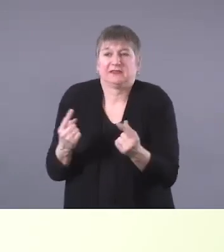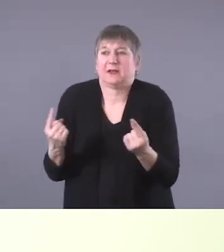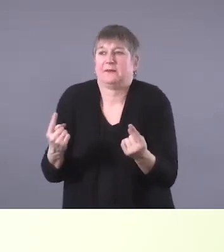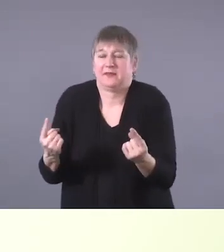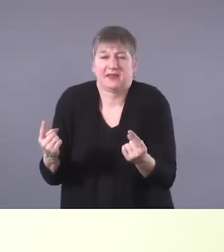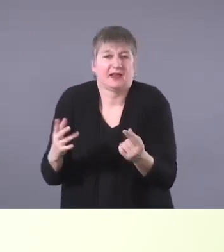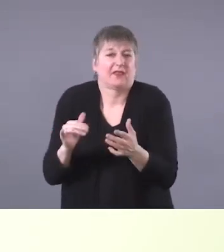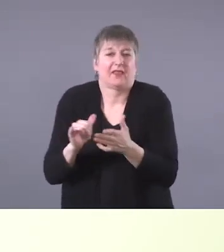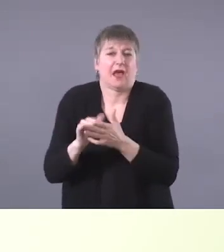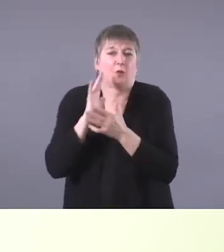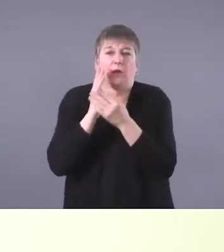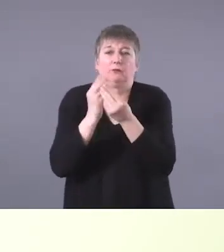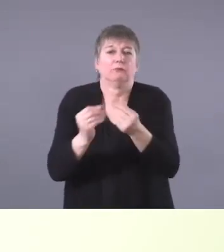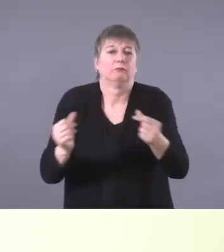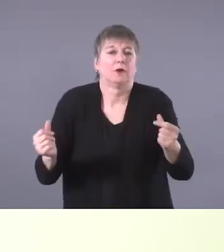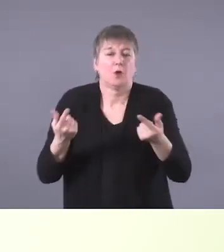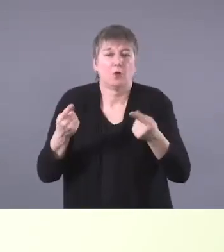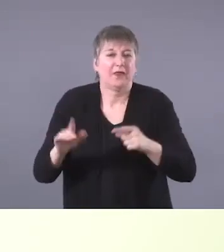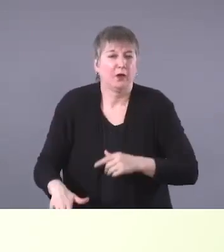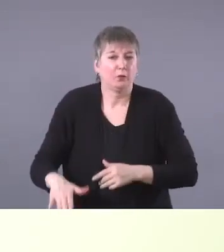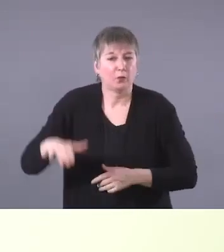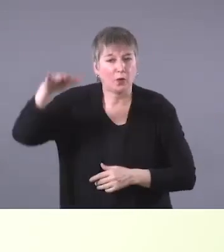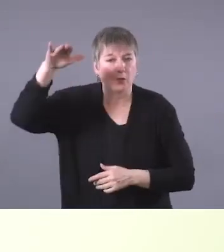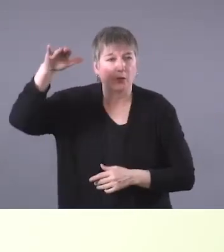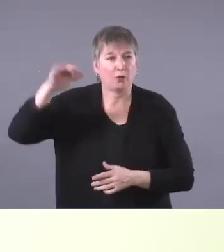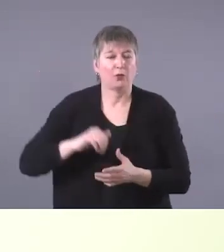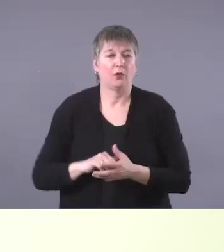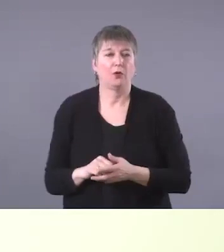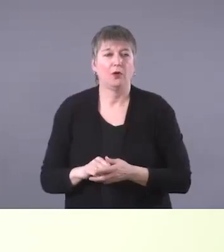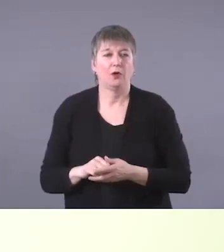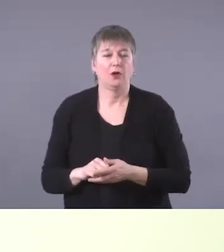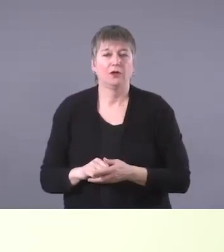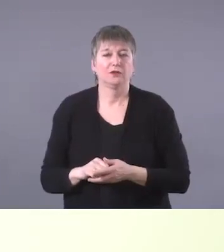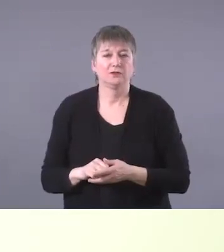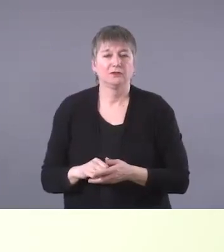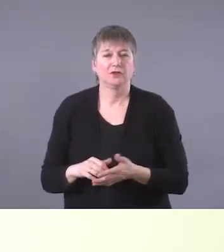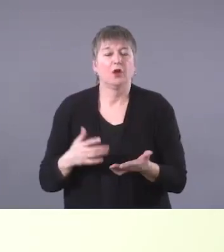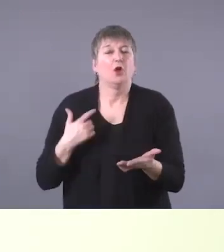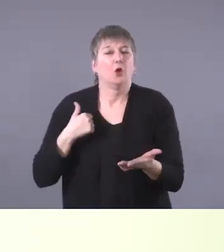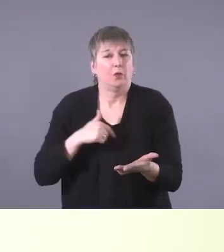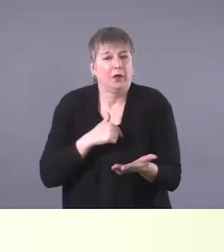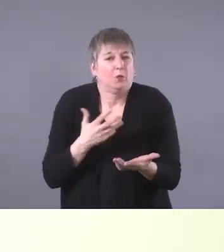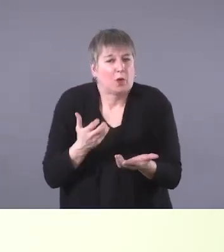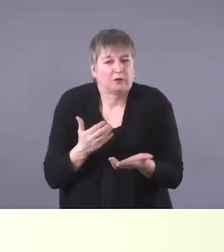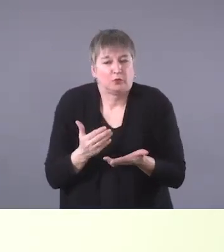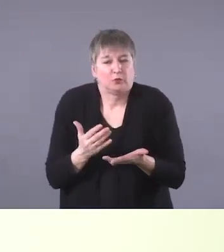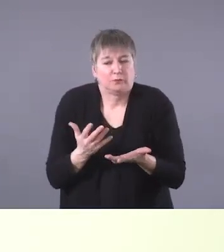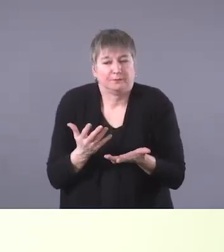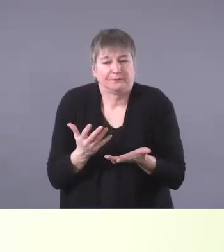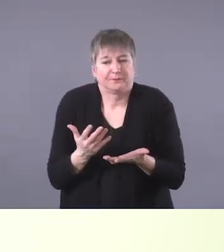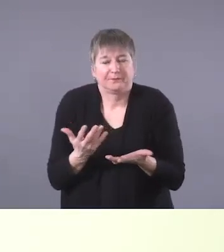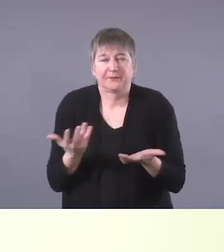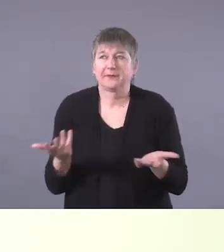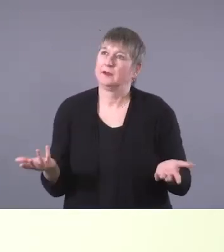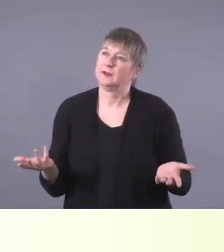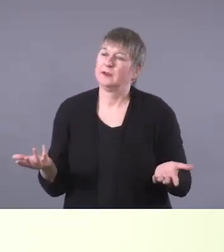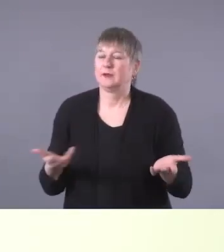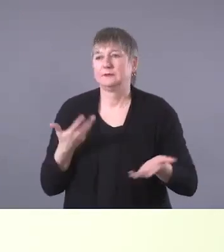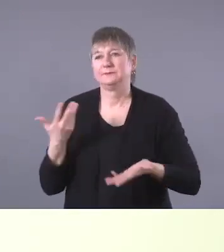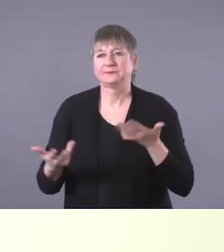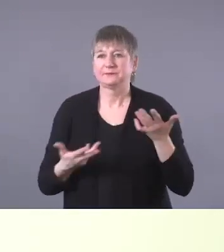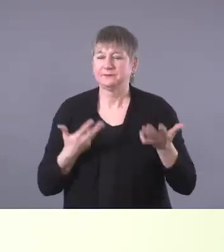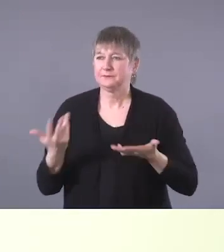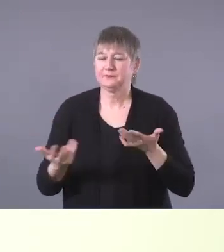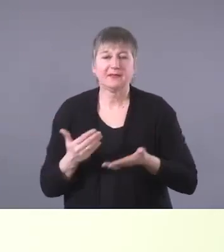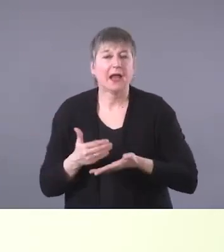outgrow. Um, and we just want to, um, assist them so that, you know, you know, provide